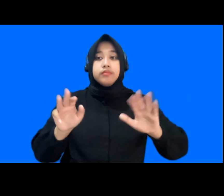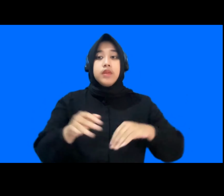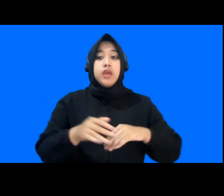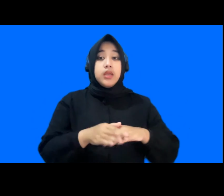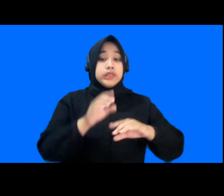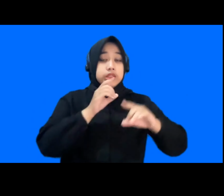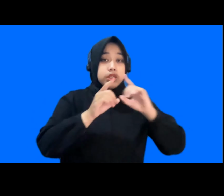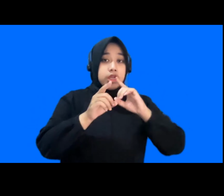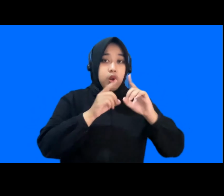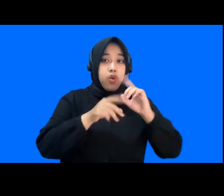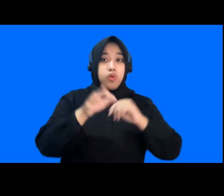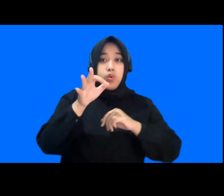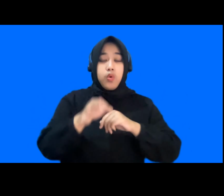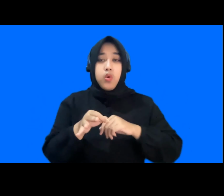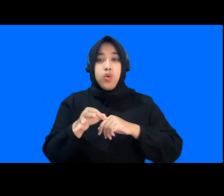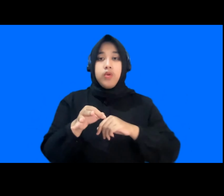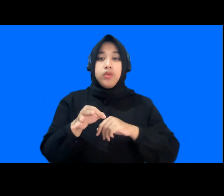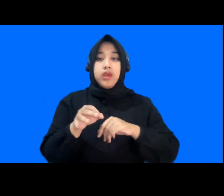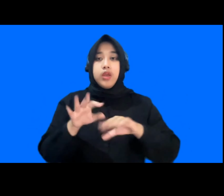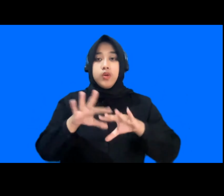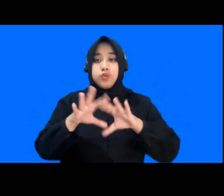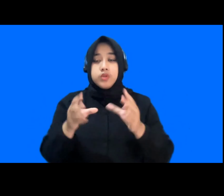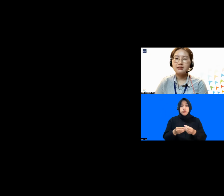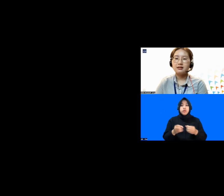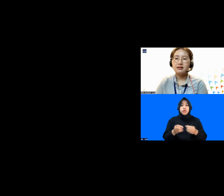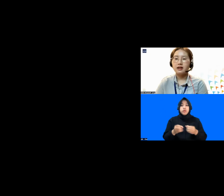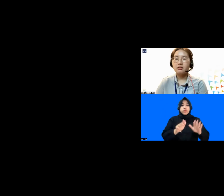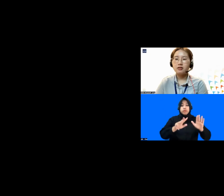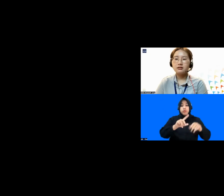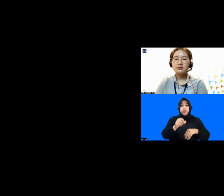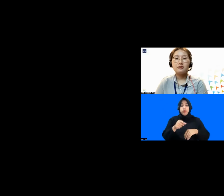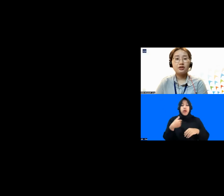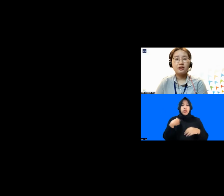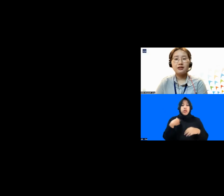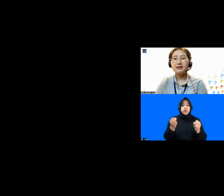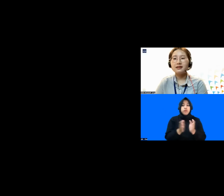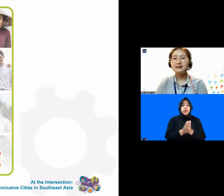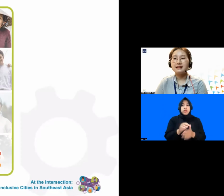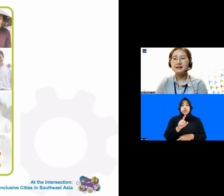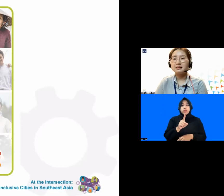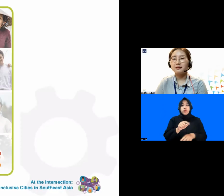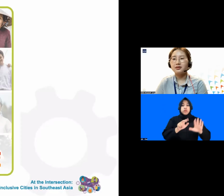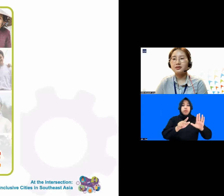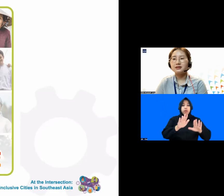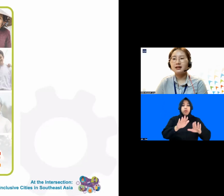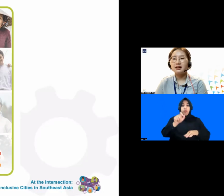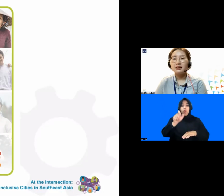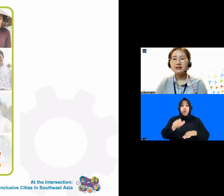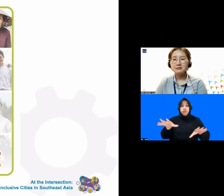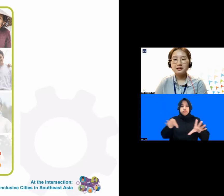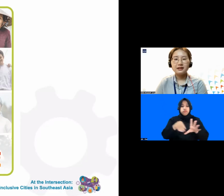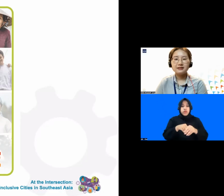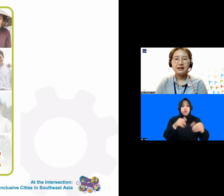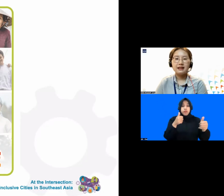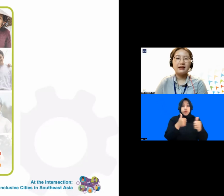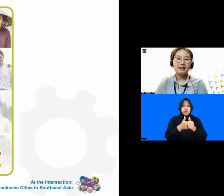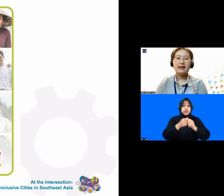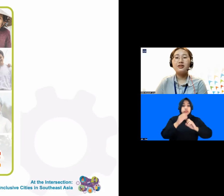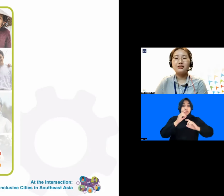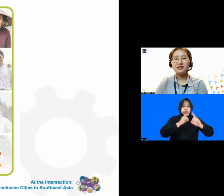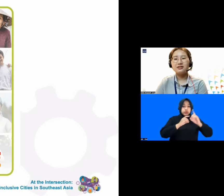185 participants who actively attended the dialogues, sharing their insights, views, experience,